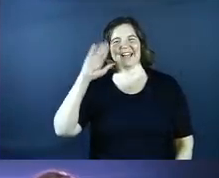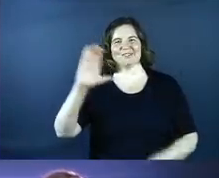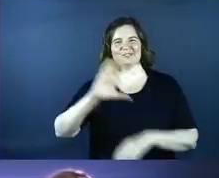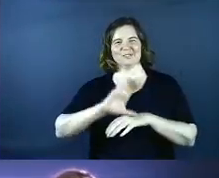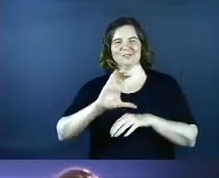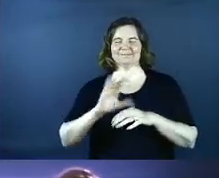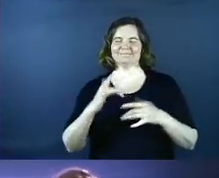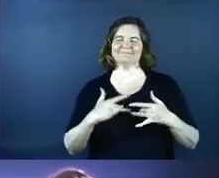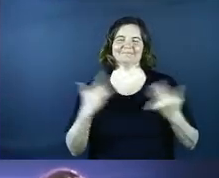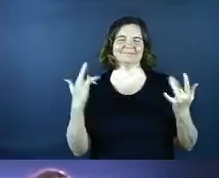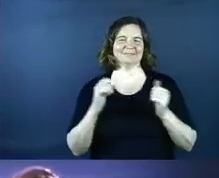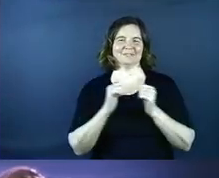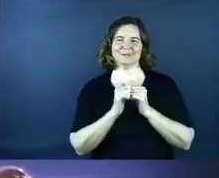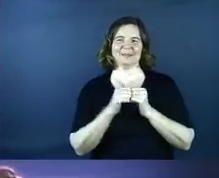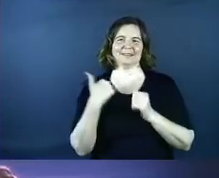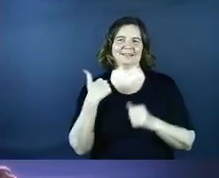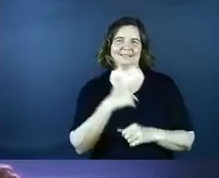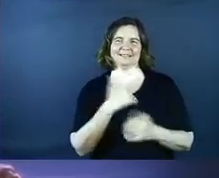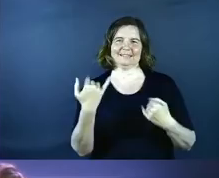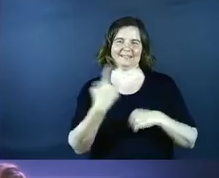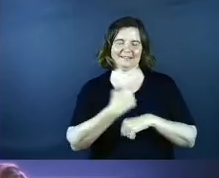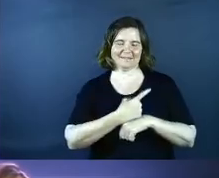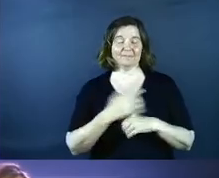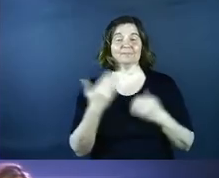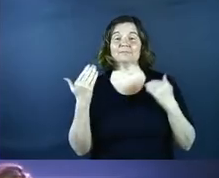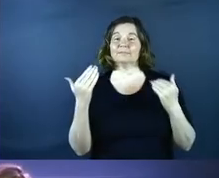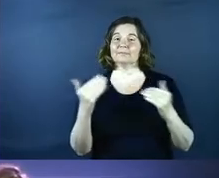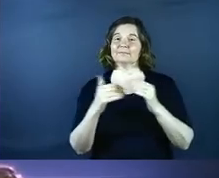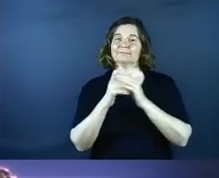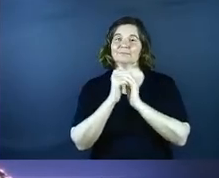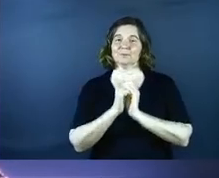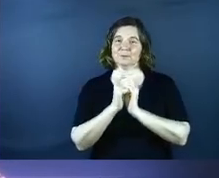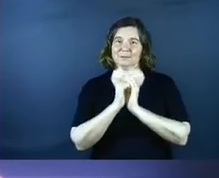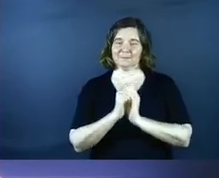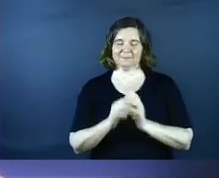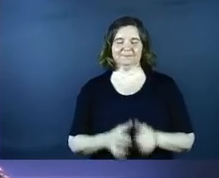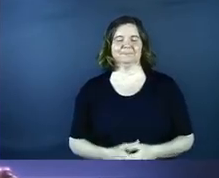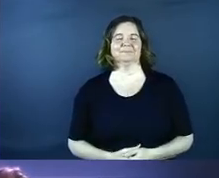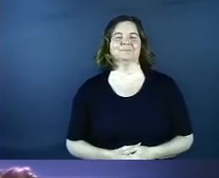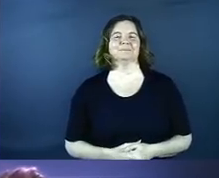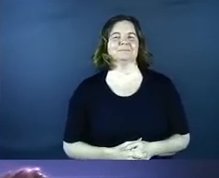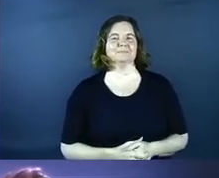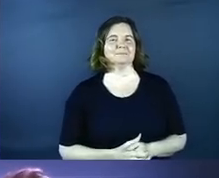church. We're so glad that you tuned in and that you're joining us. We're going to go ahead and start worship.